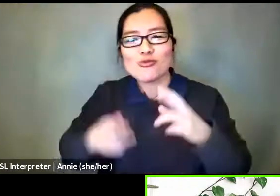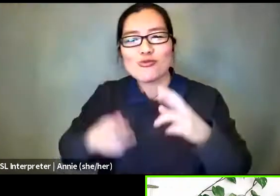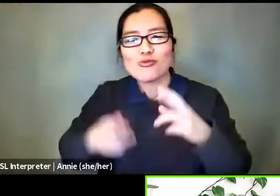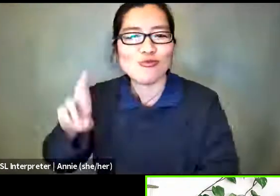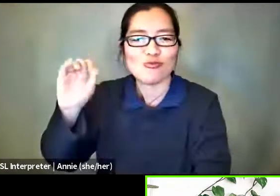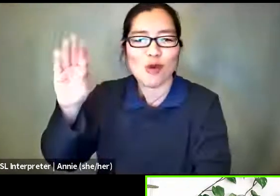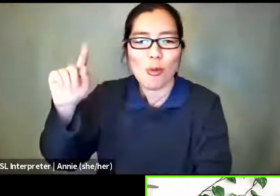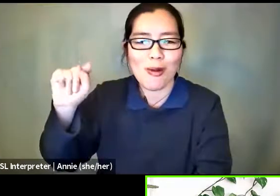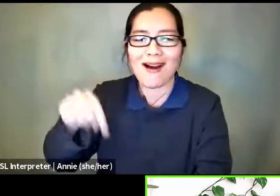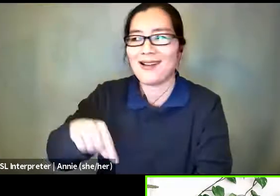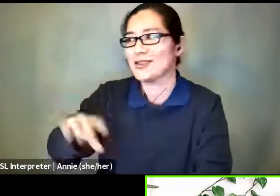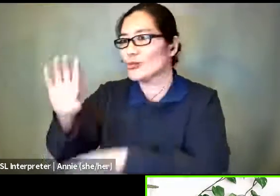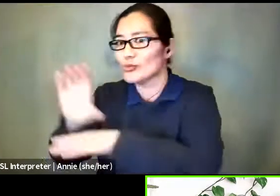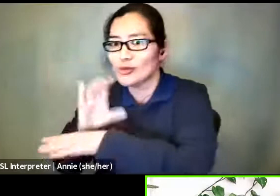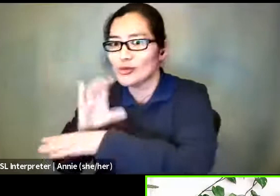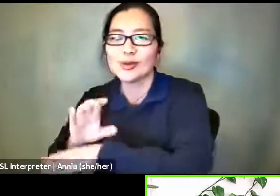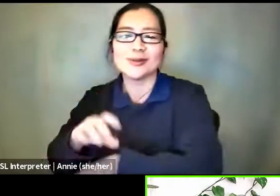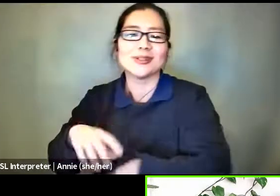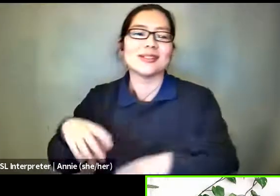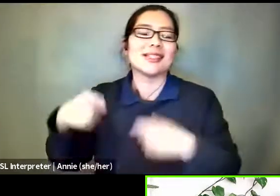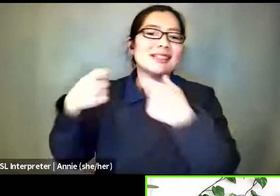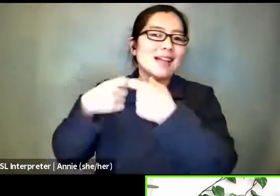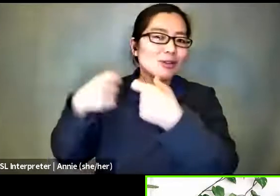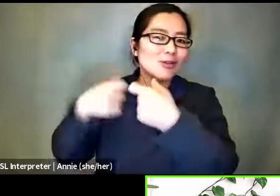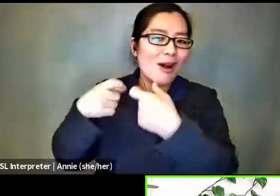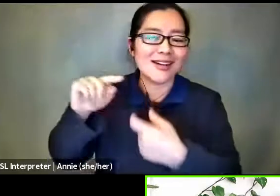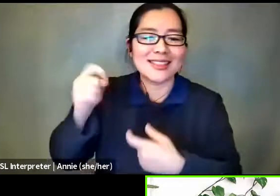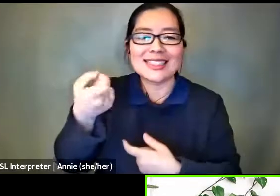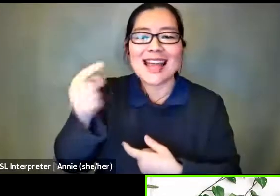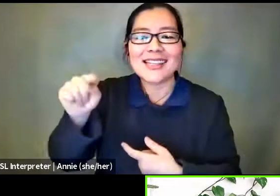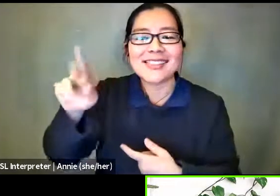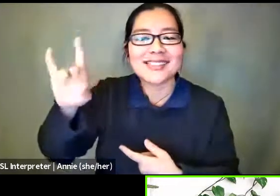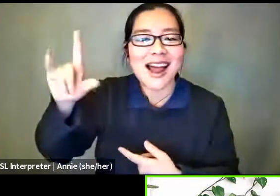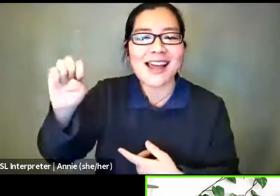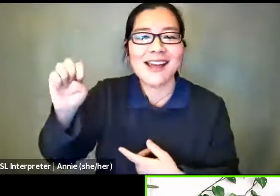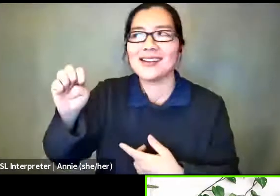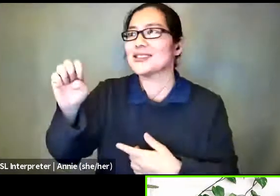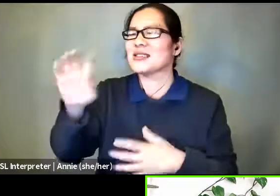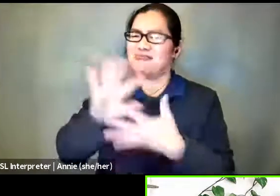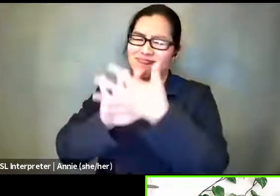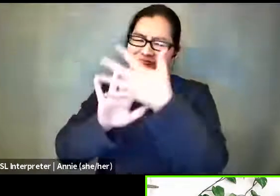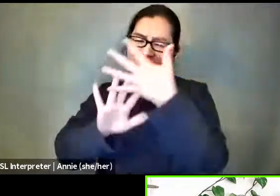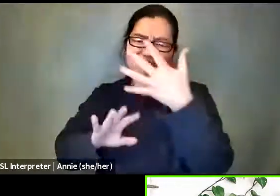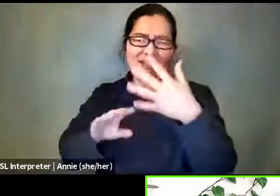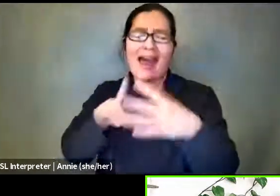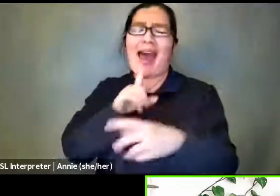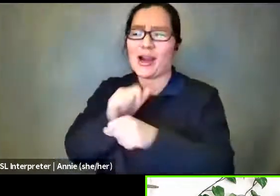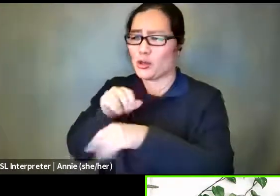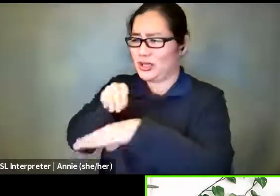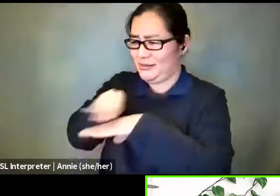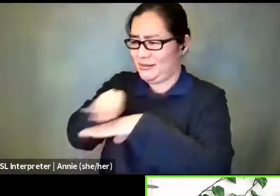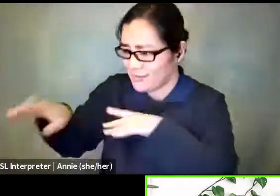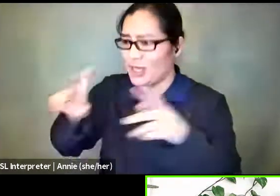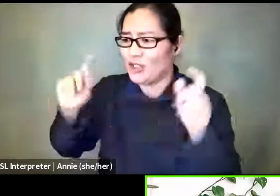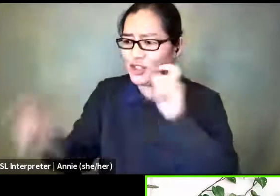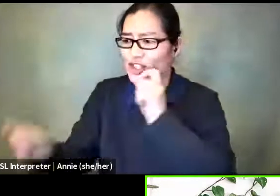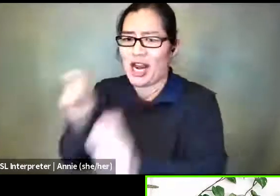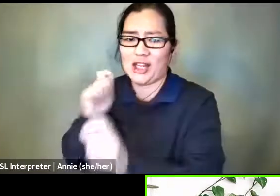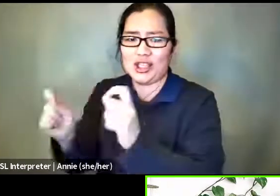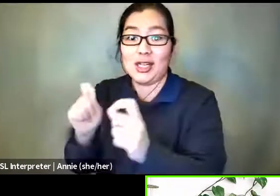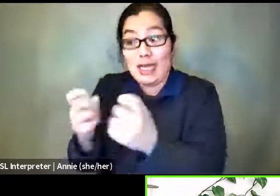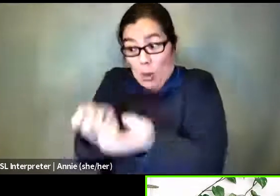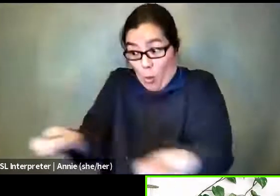servo motors or e-textiles. They loved making tangible changes to the equipment through code